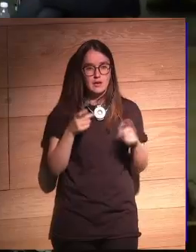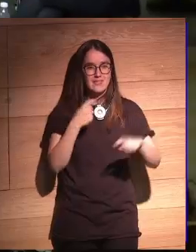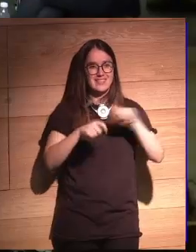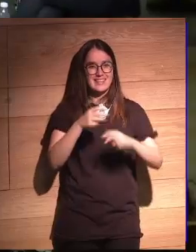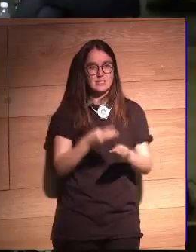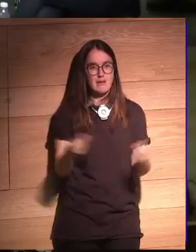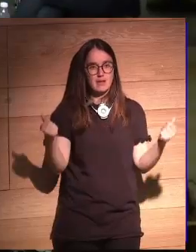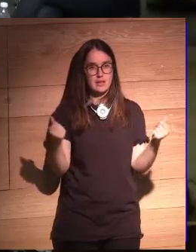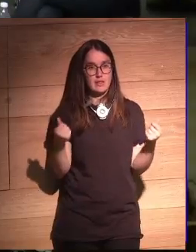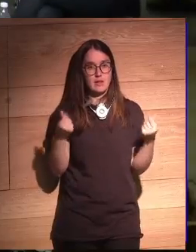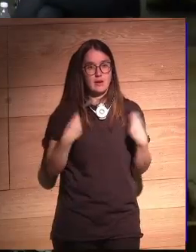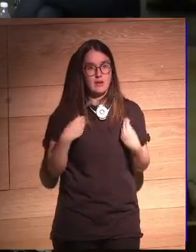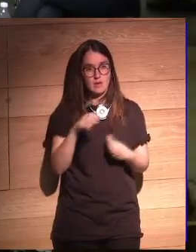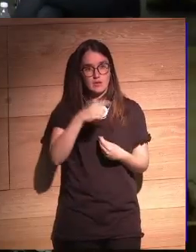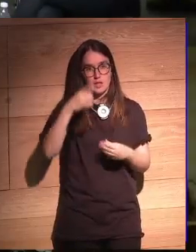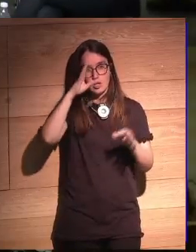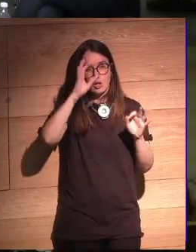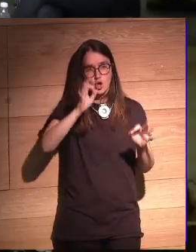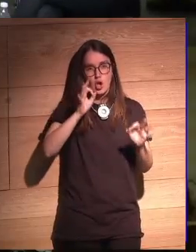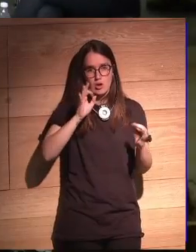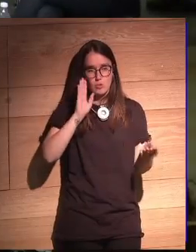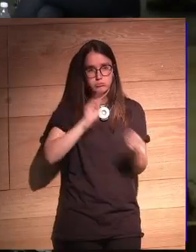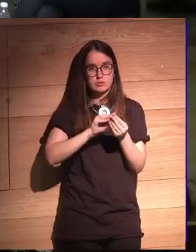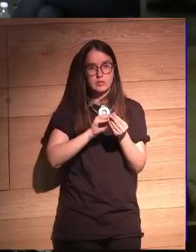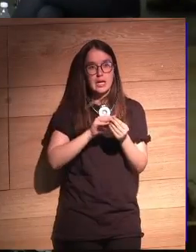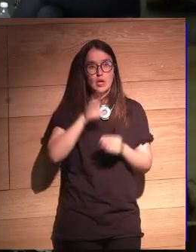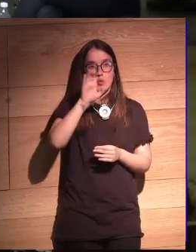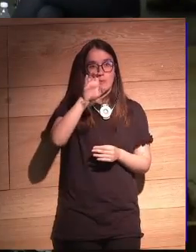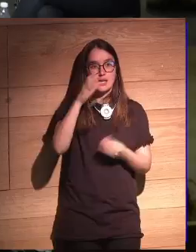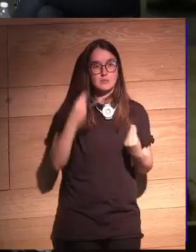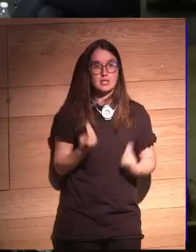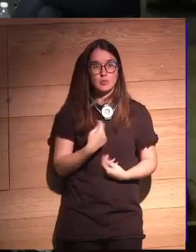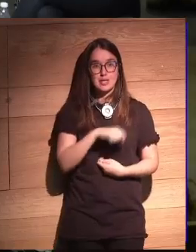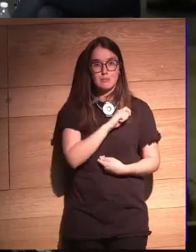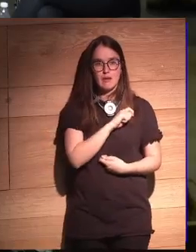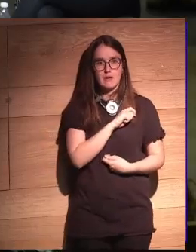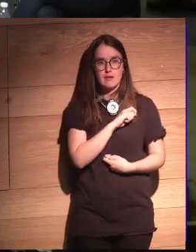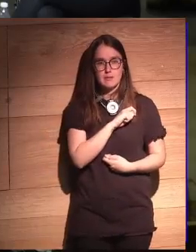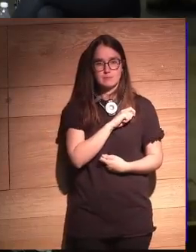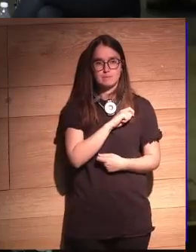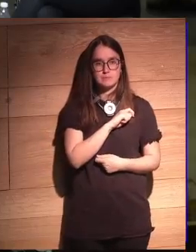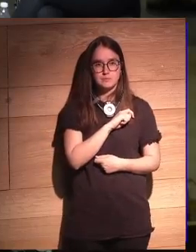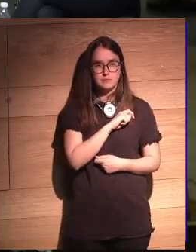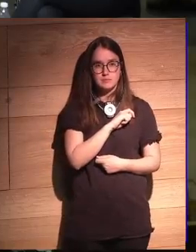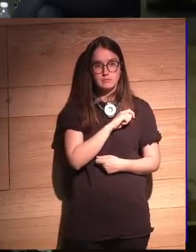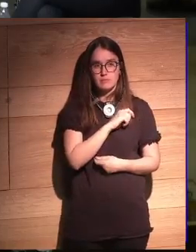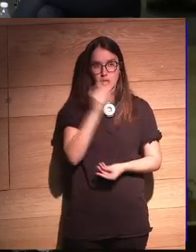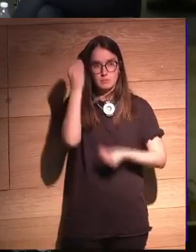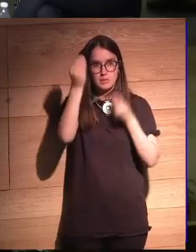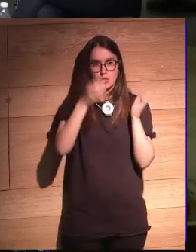desmercantil. When it comes about turning housing away from being a commodity, of course,